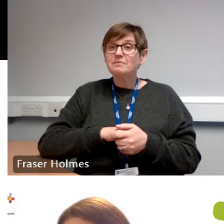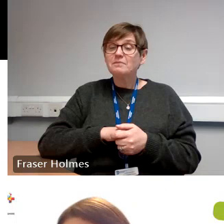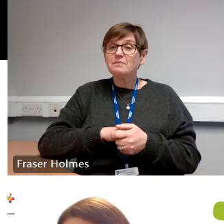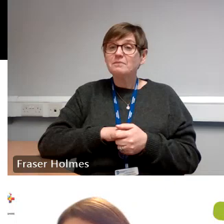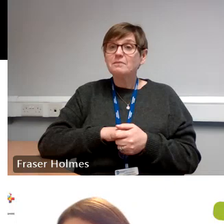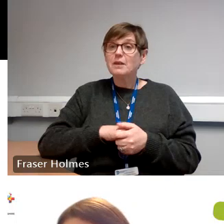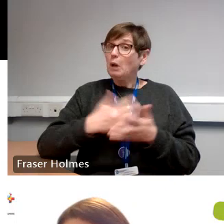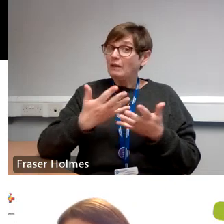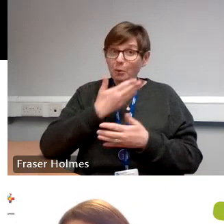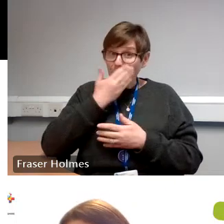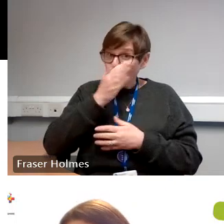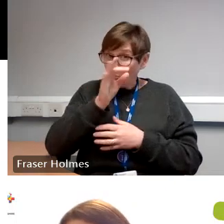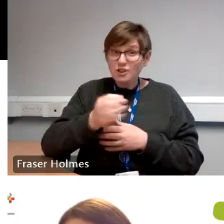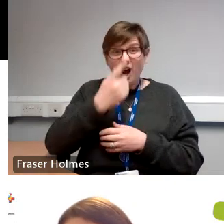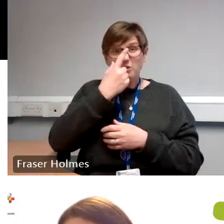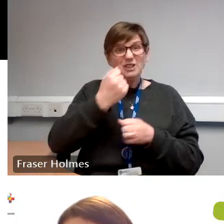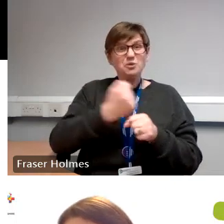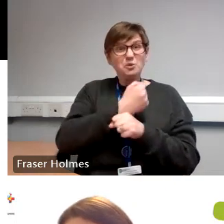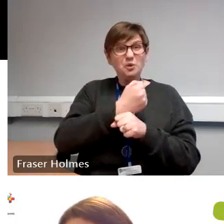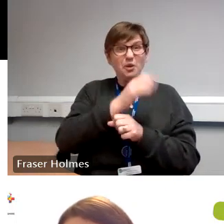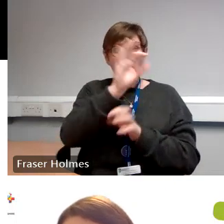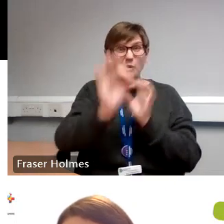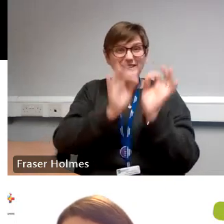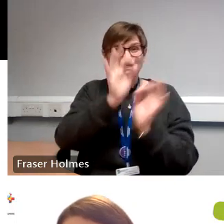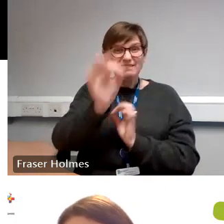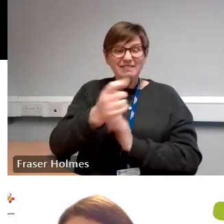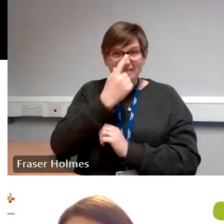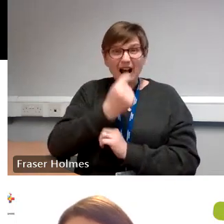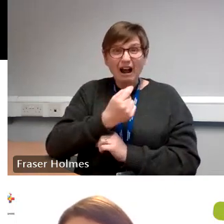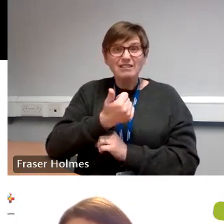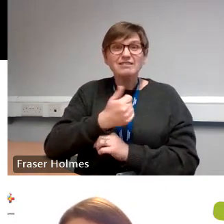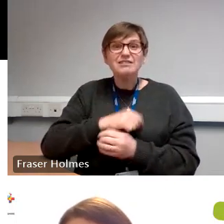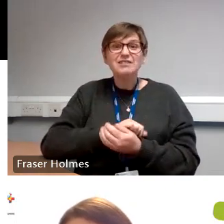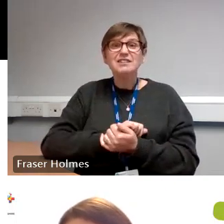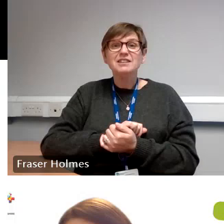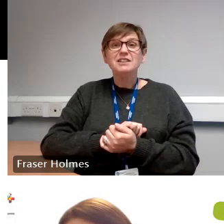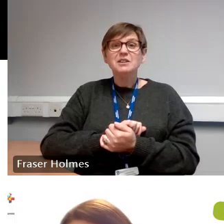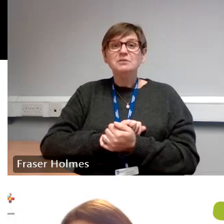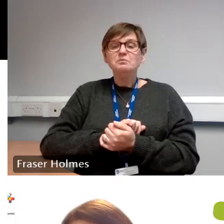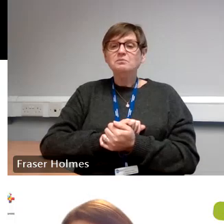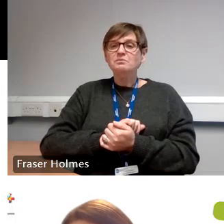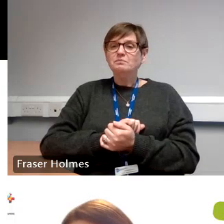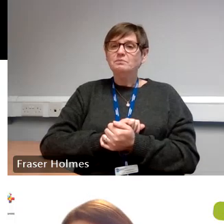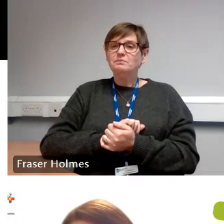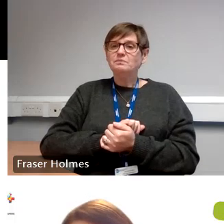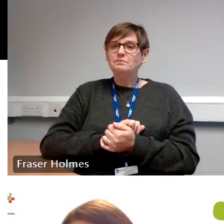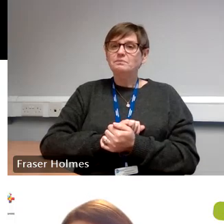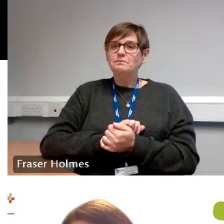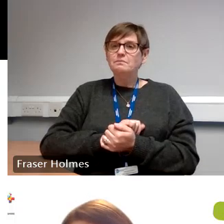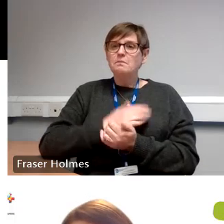Well, if there are no questions, then we could do the other Slidos. Go for it. Okay.